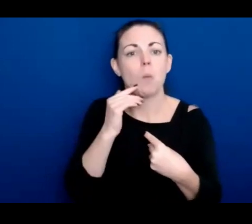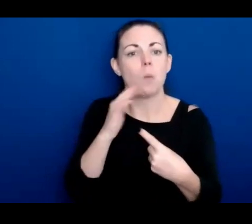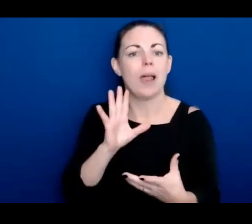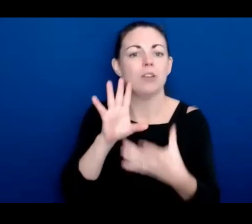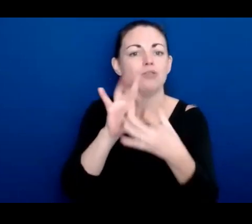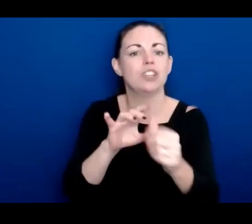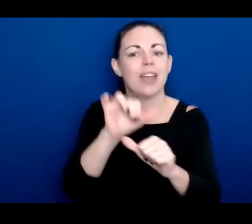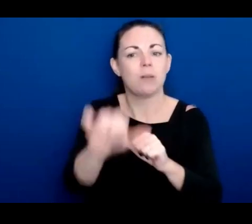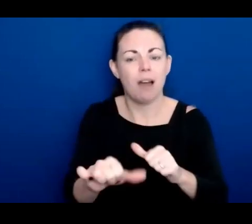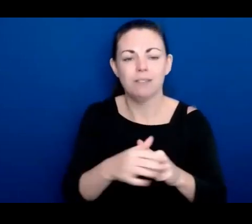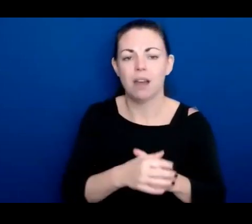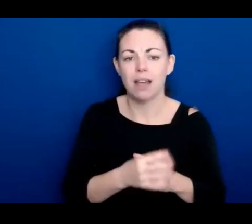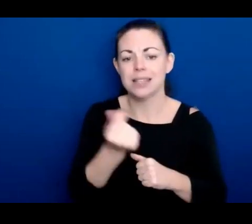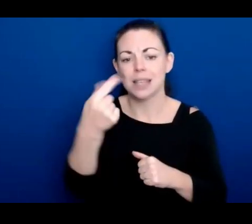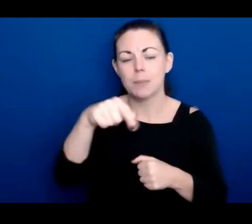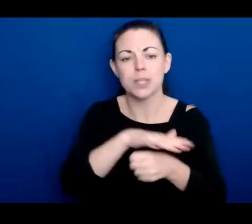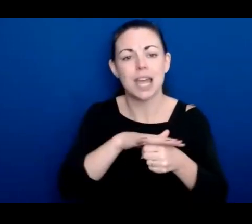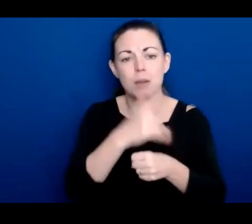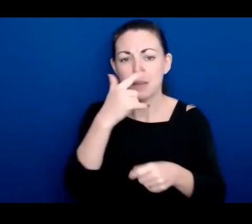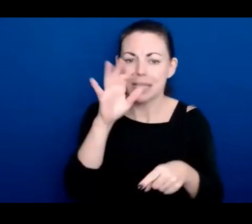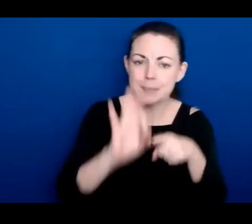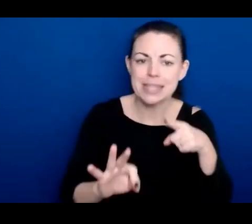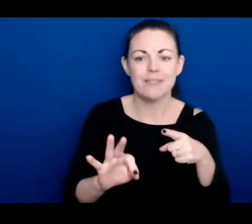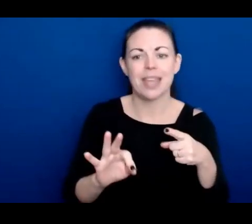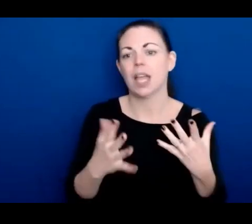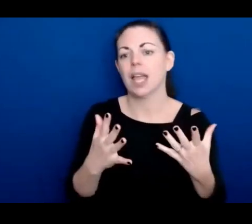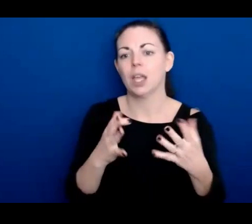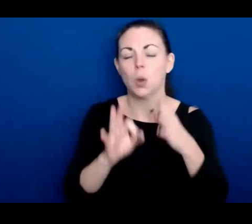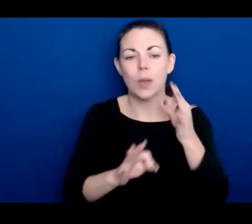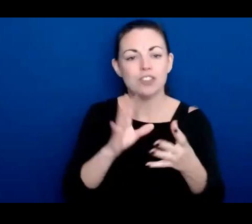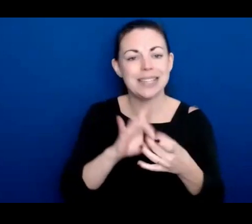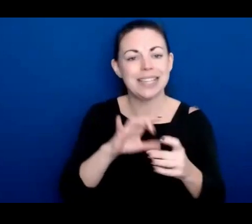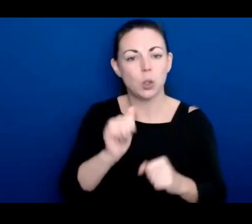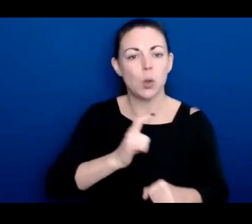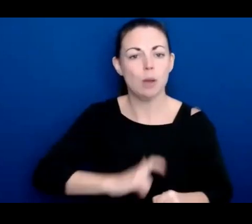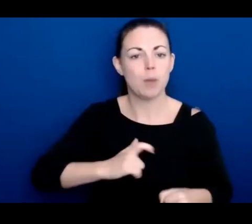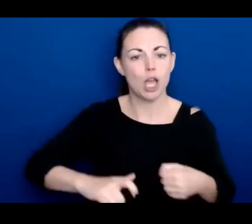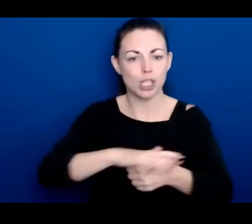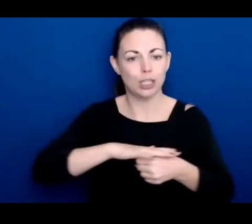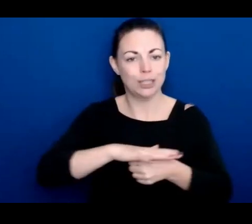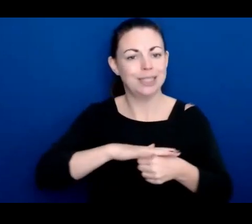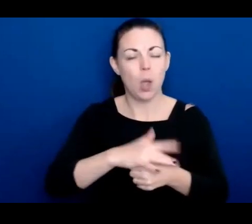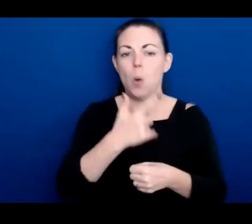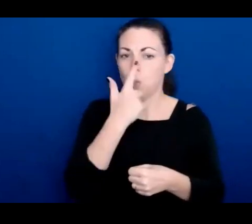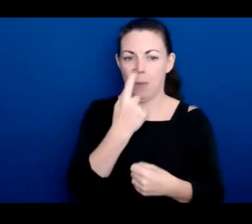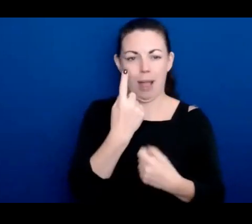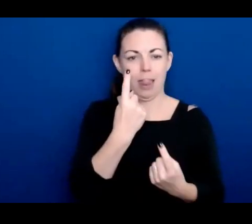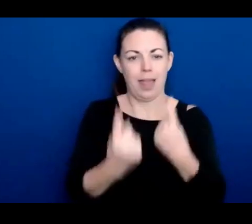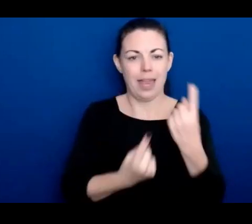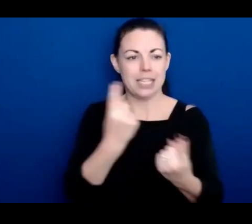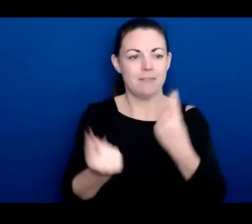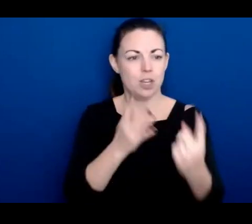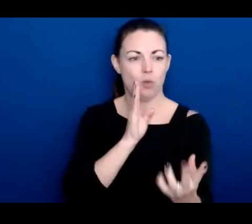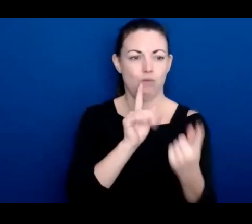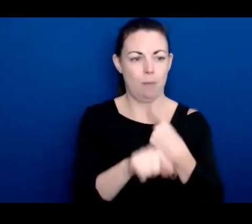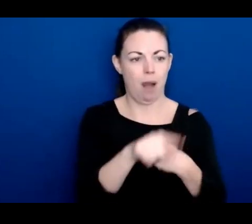specific scenarios as well, and questions around personal scenarios, which we can come back to you individually. And there's a